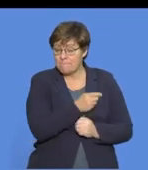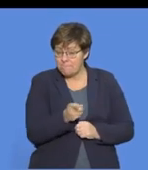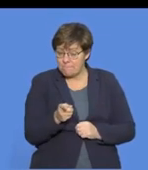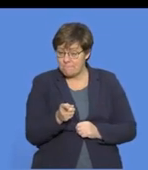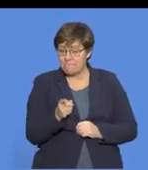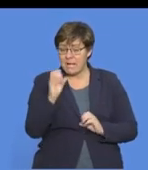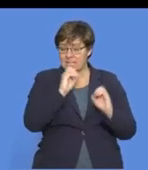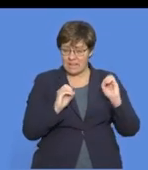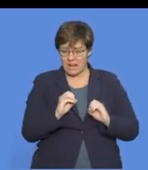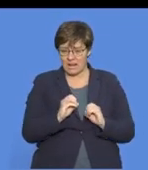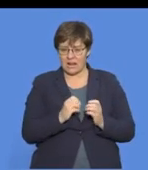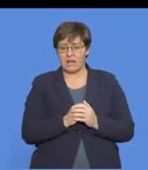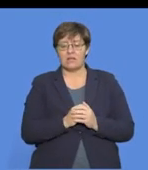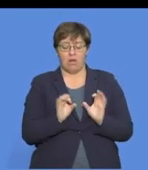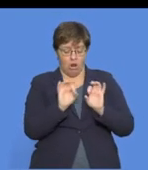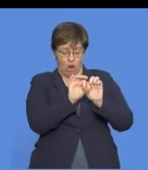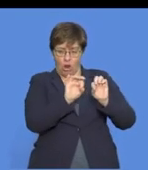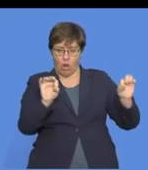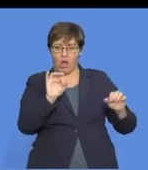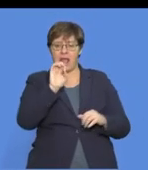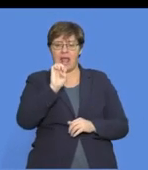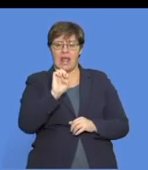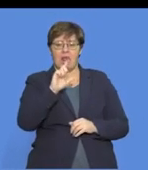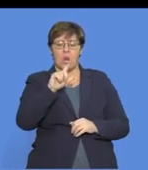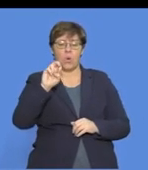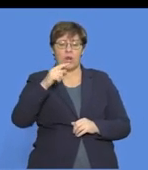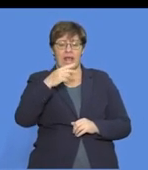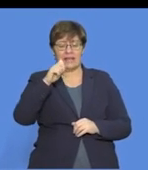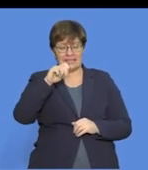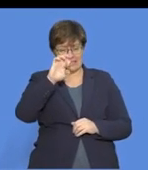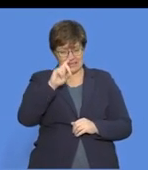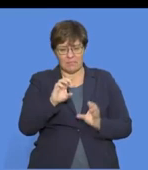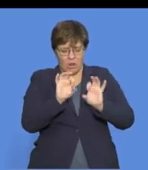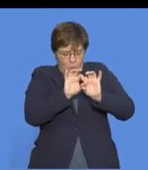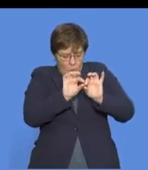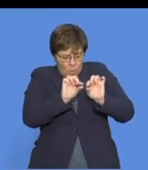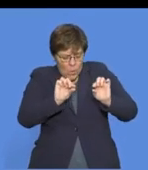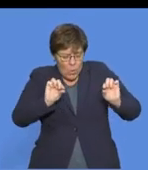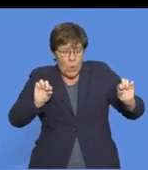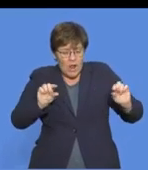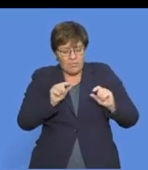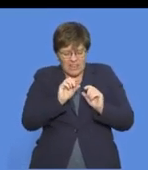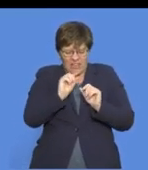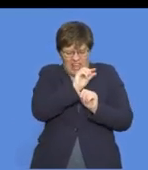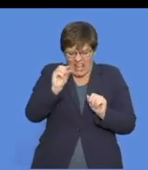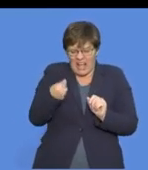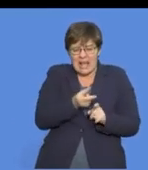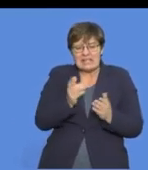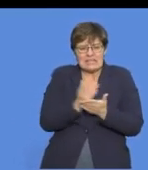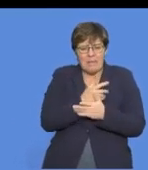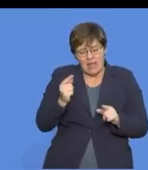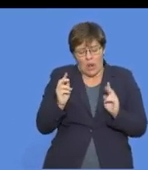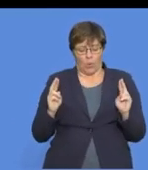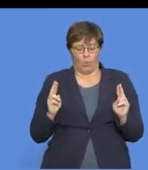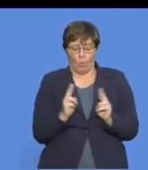elongated with their thick walls. Others are short fat cells. And this example